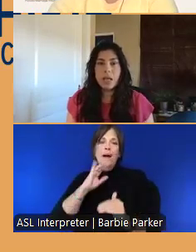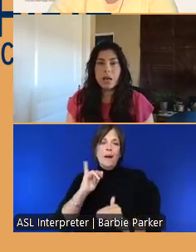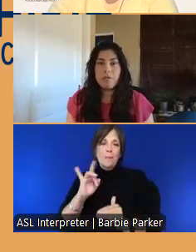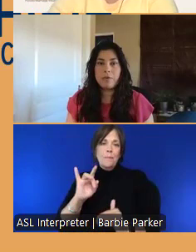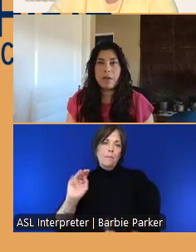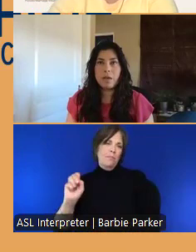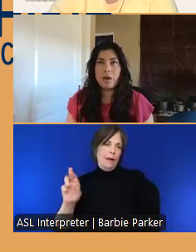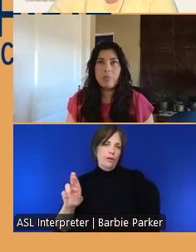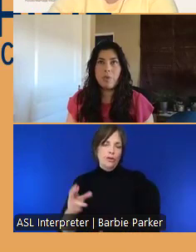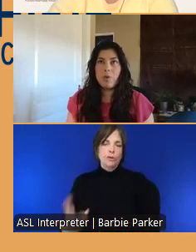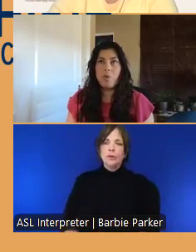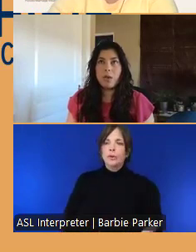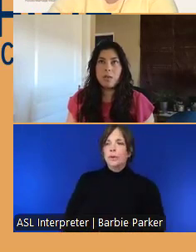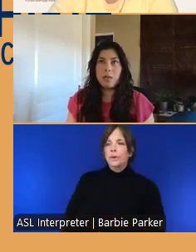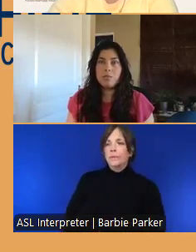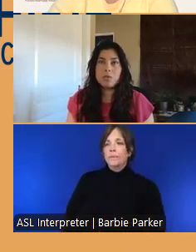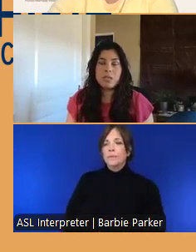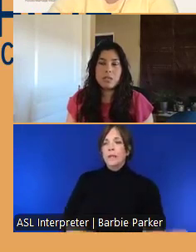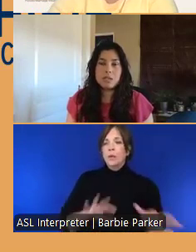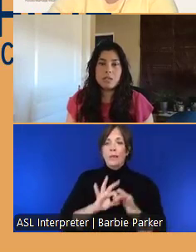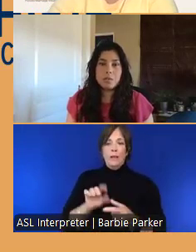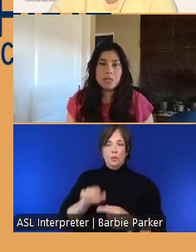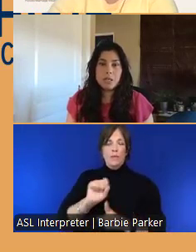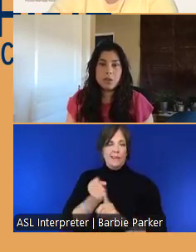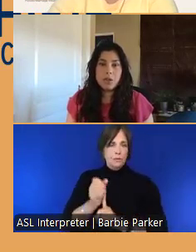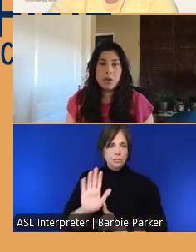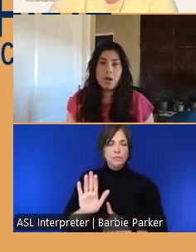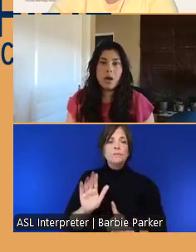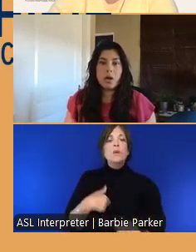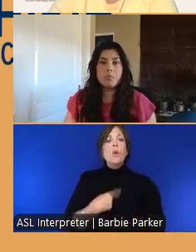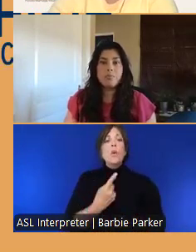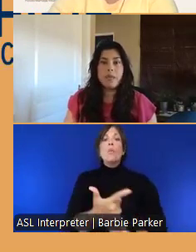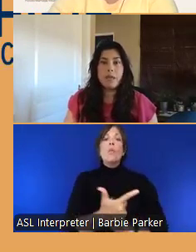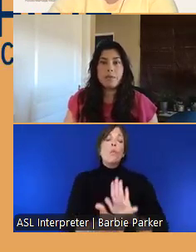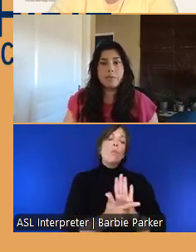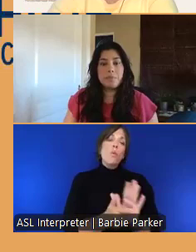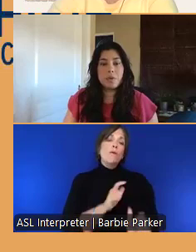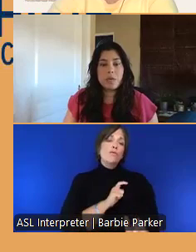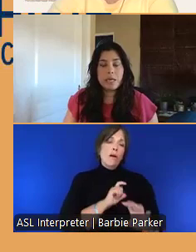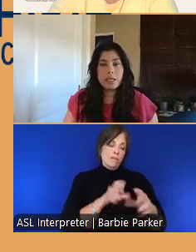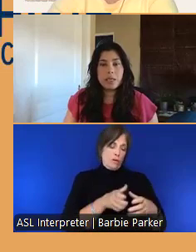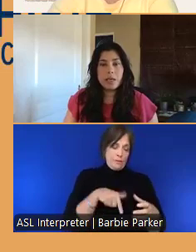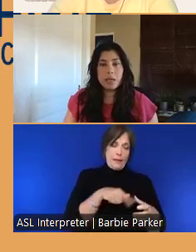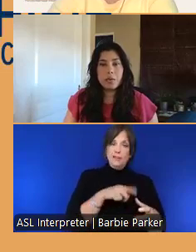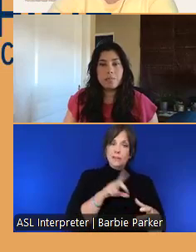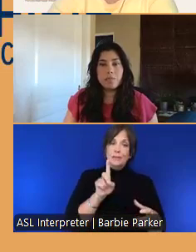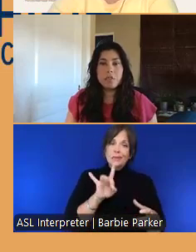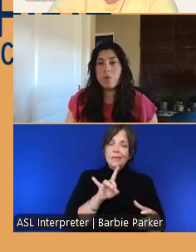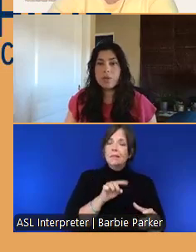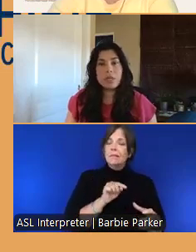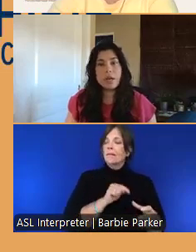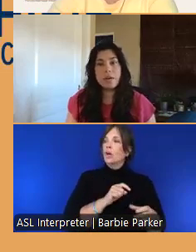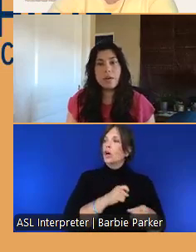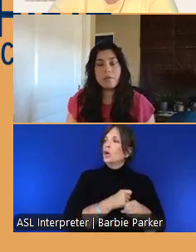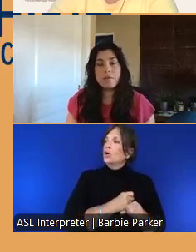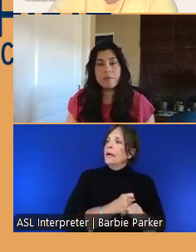situations. And I found that one law enforcement agency in particular had created just